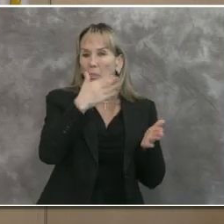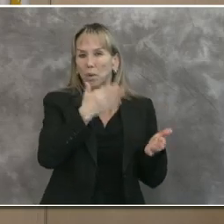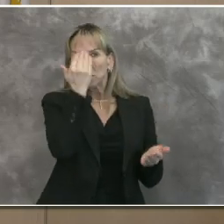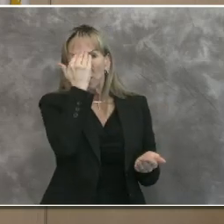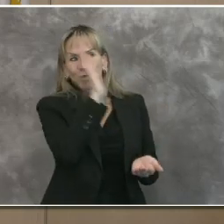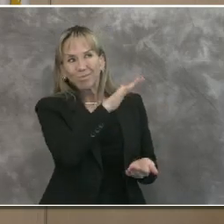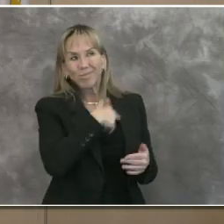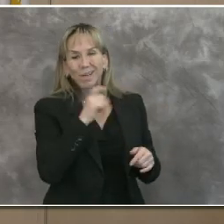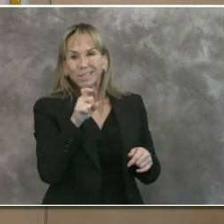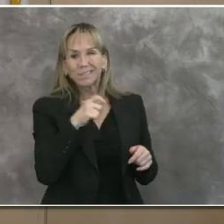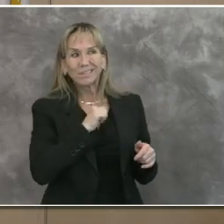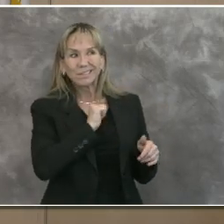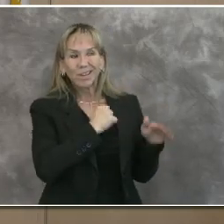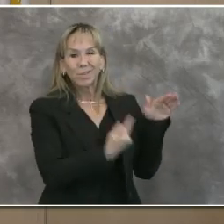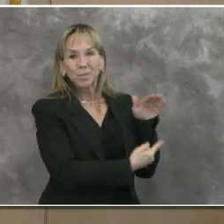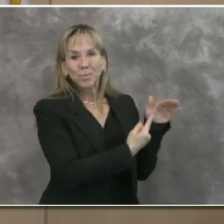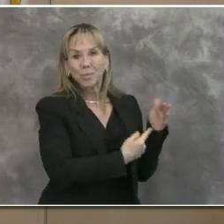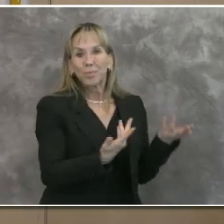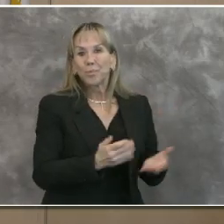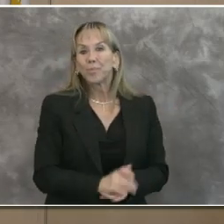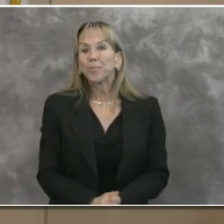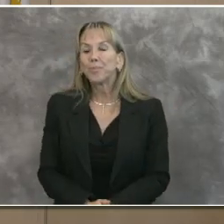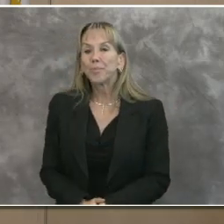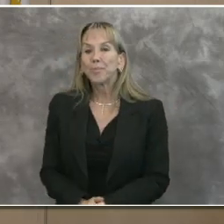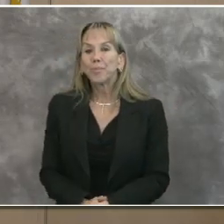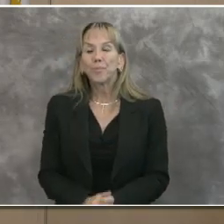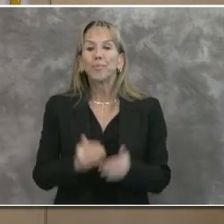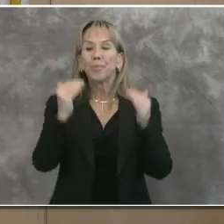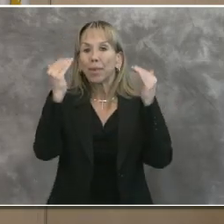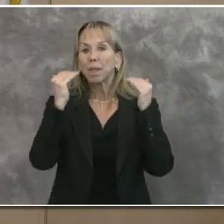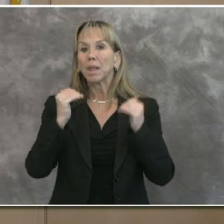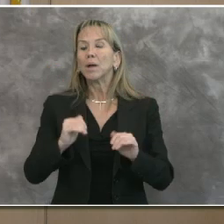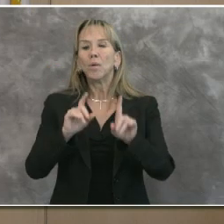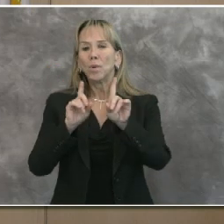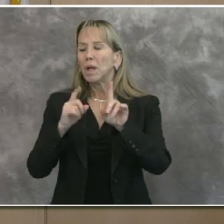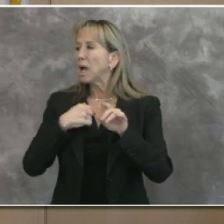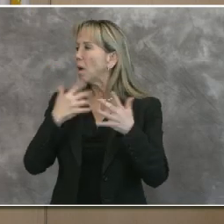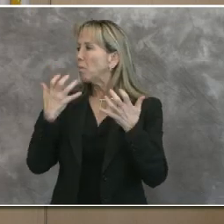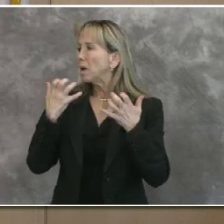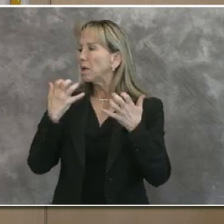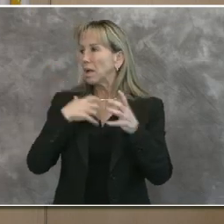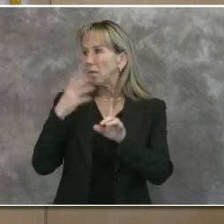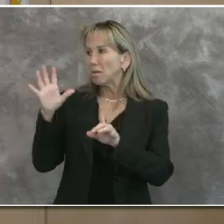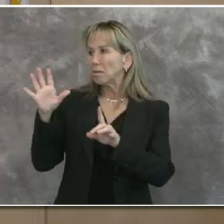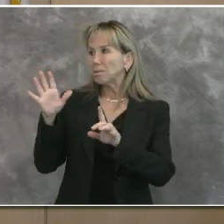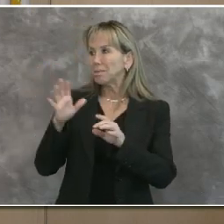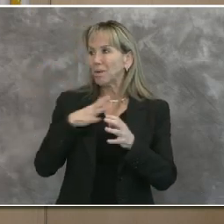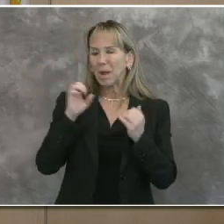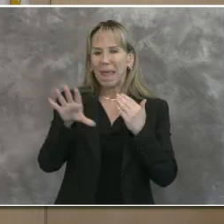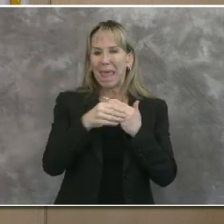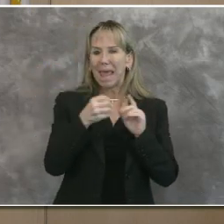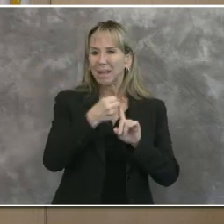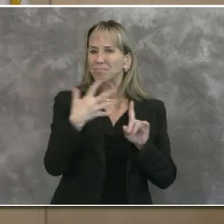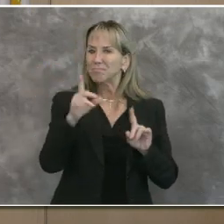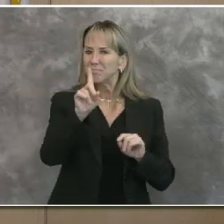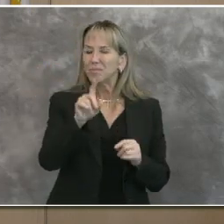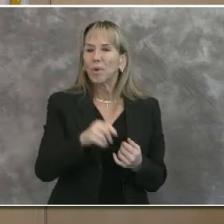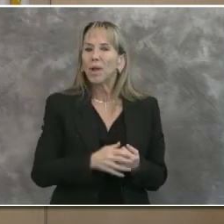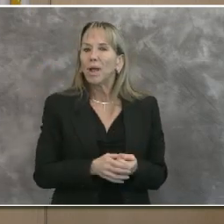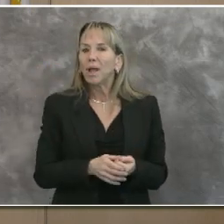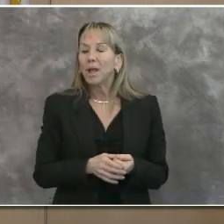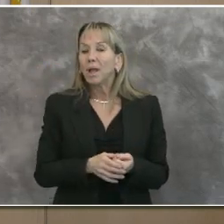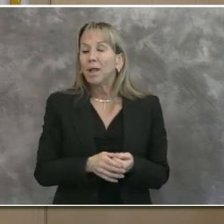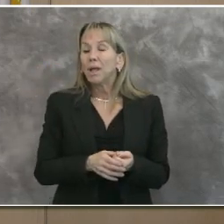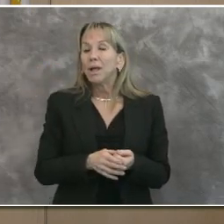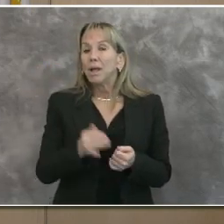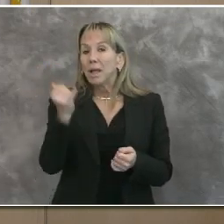know. Okay, this question is from Andrew at Fox. And I can tell you, can I just ask? Of course. And I can tell you, because